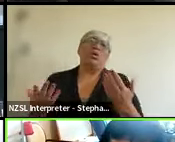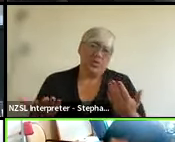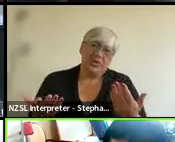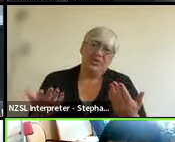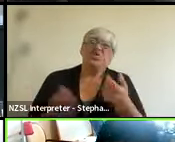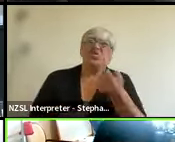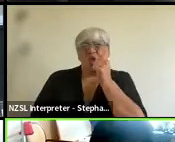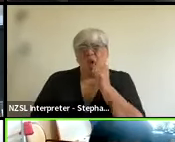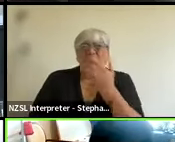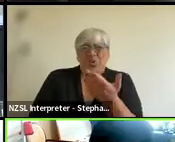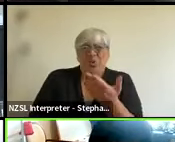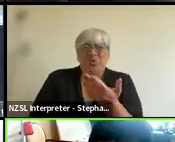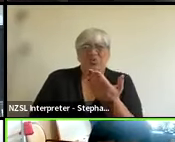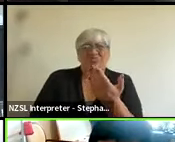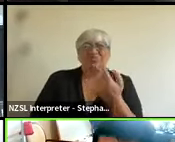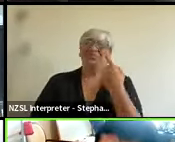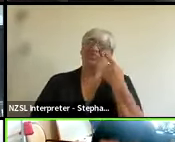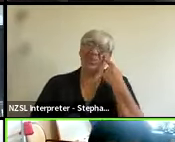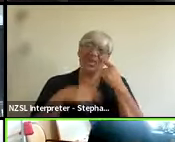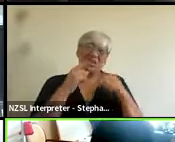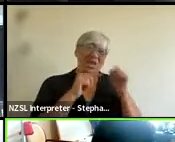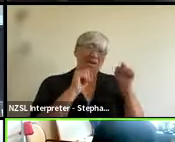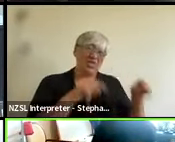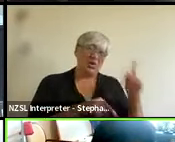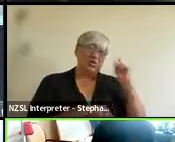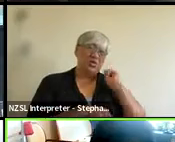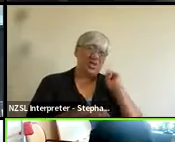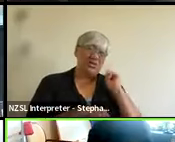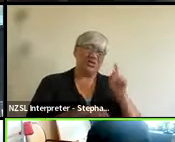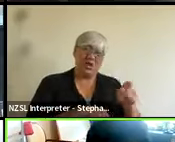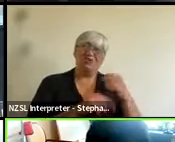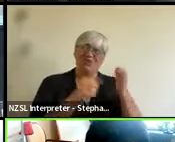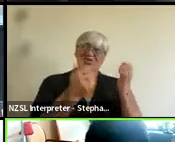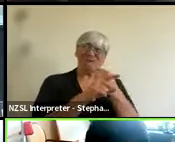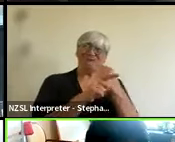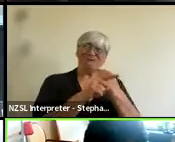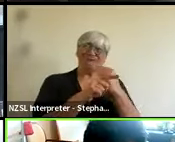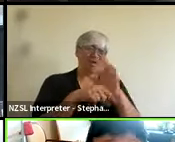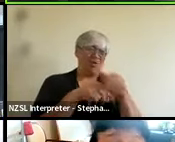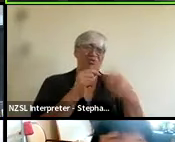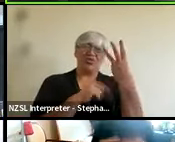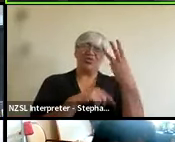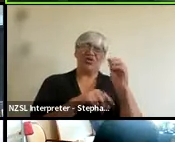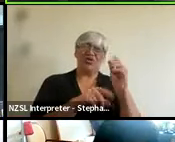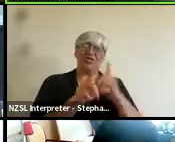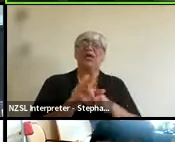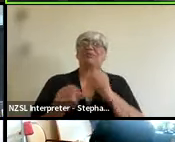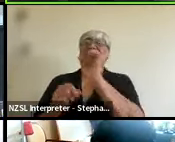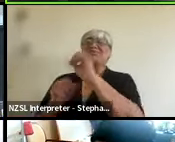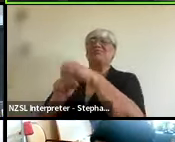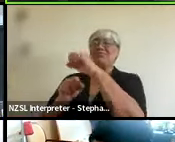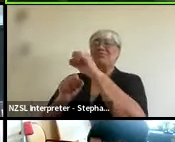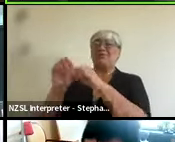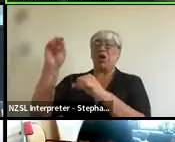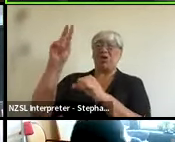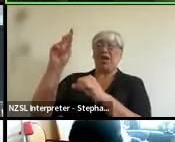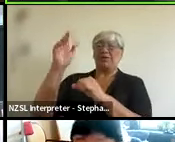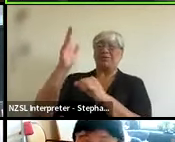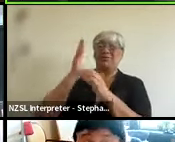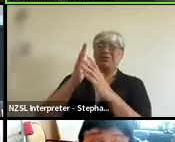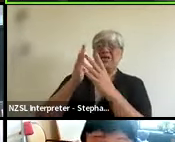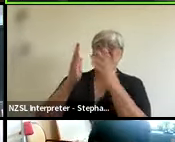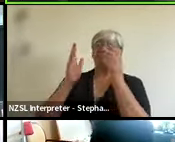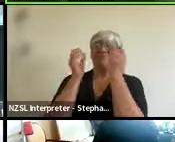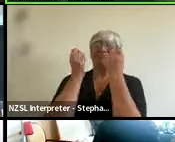know, thinking about that, I've been talking about that for 30 freaking years. Yeah, yep. I hear